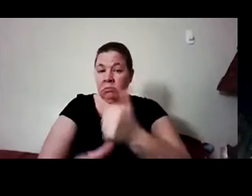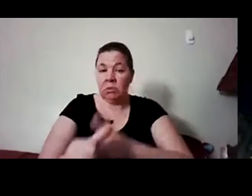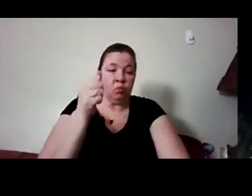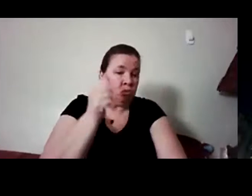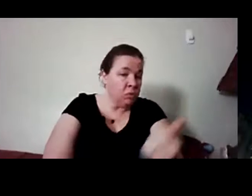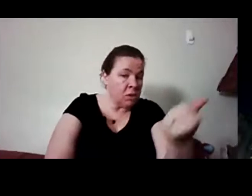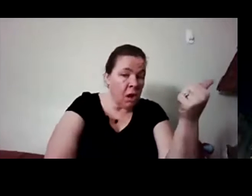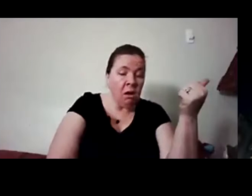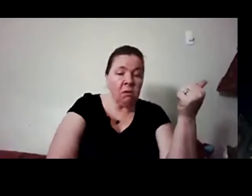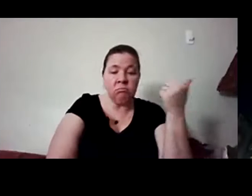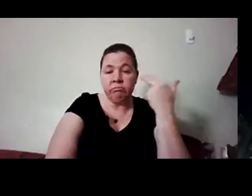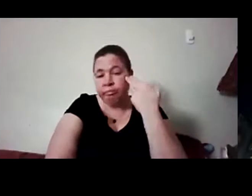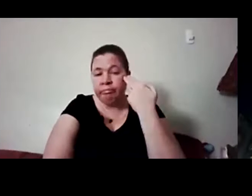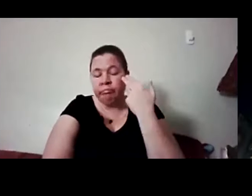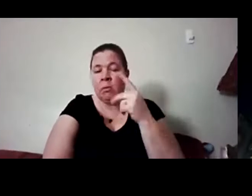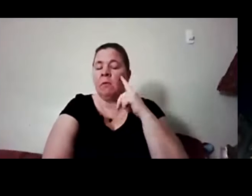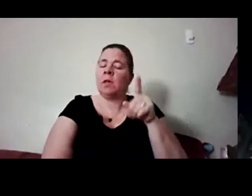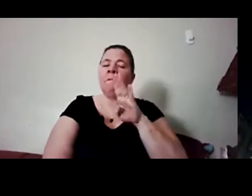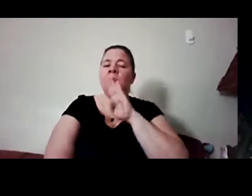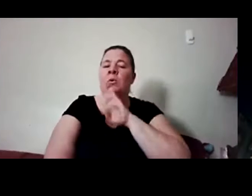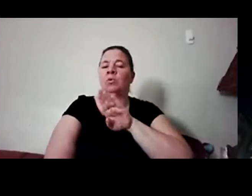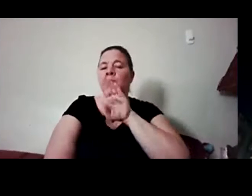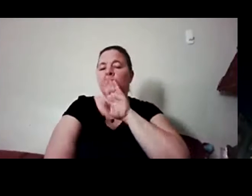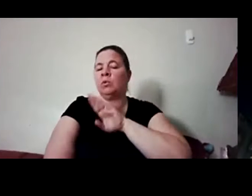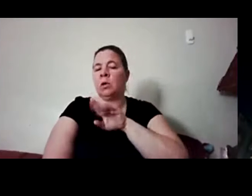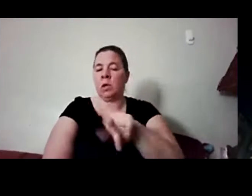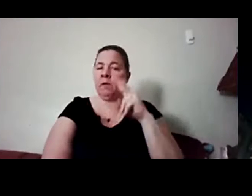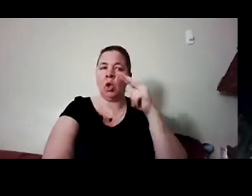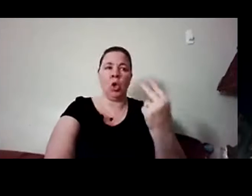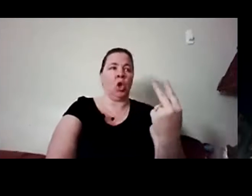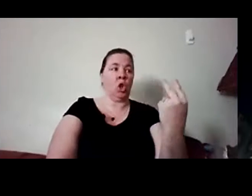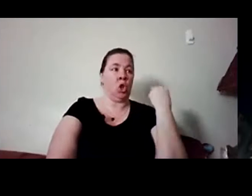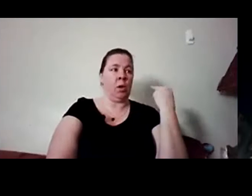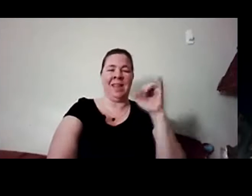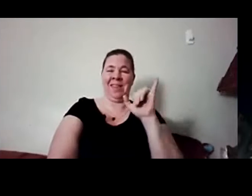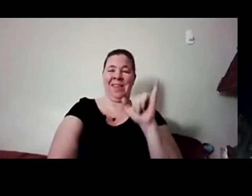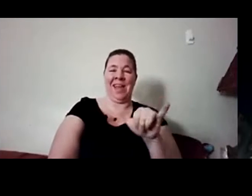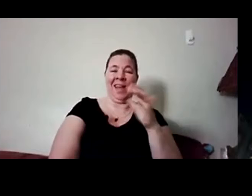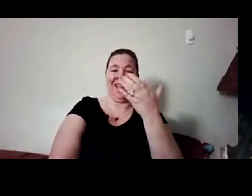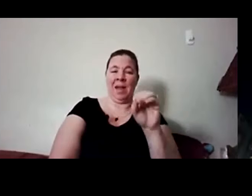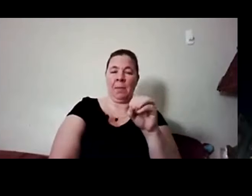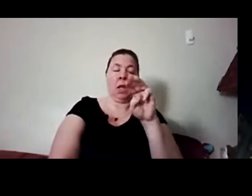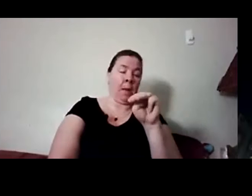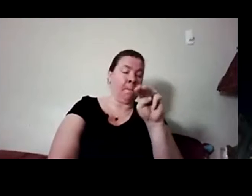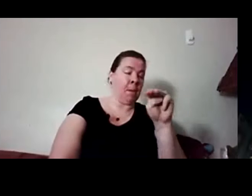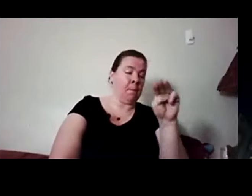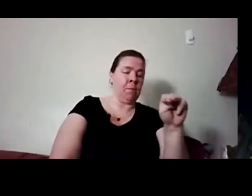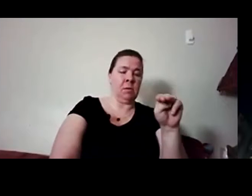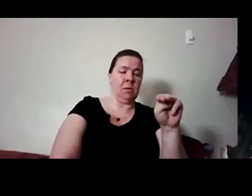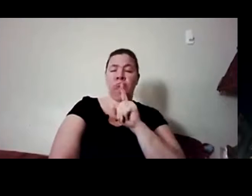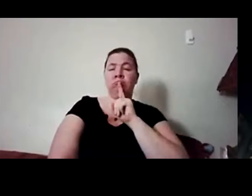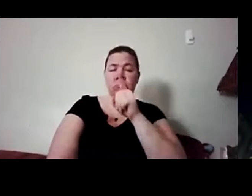frustration. Guys, if you go back and look at MMM, they did not have a